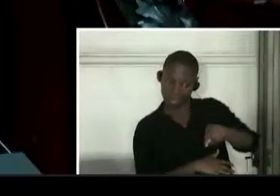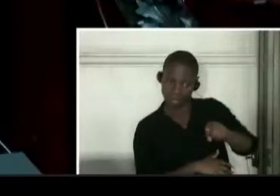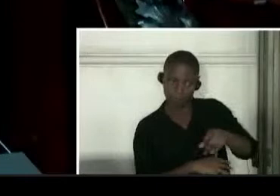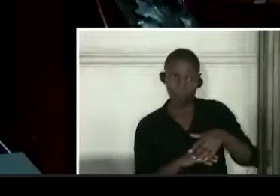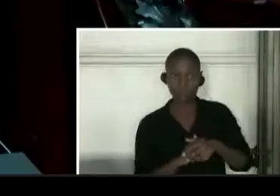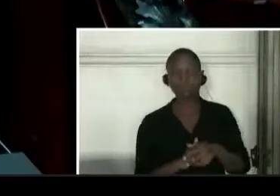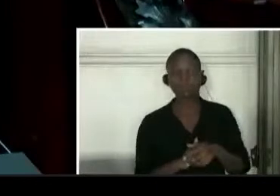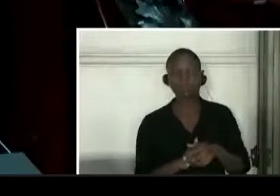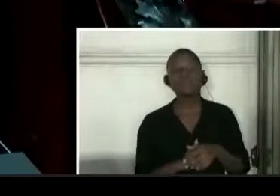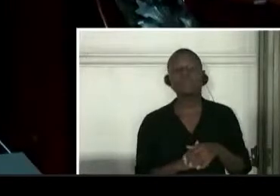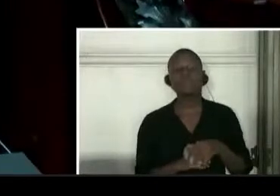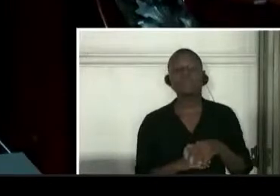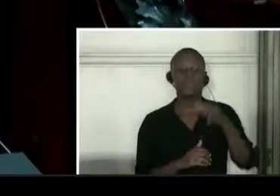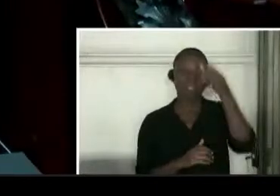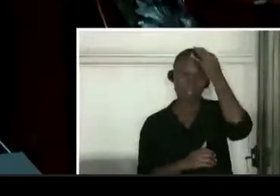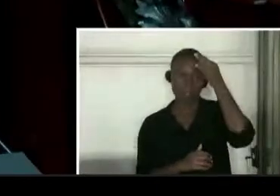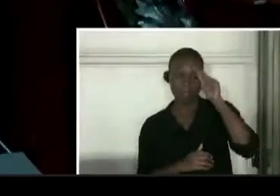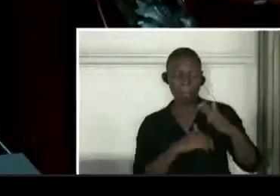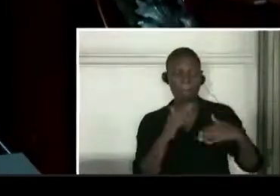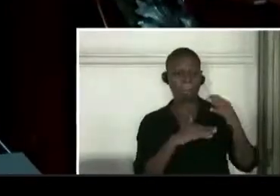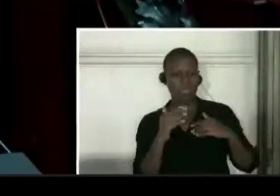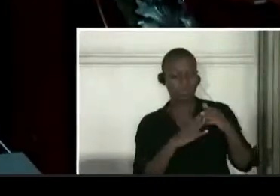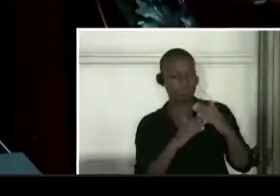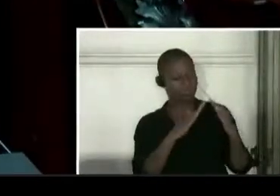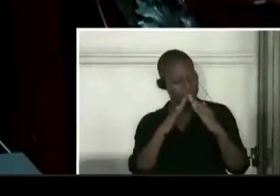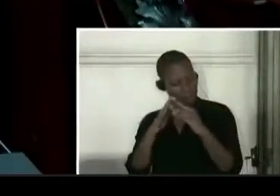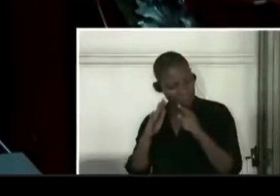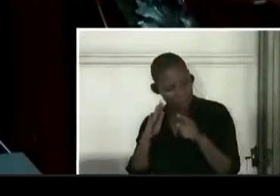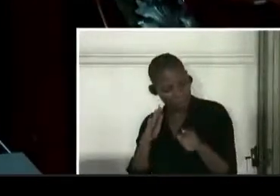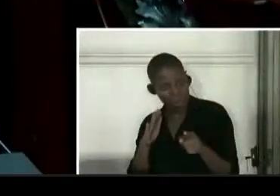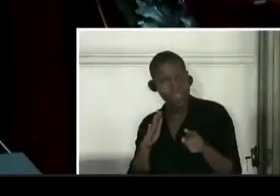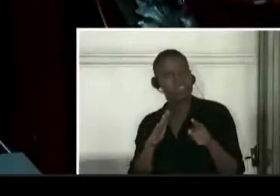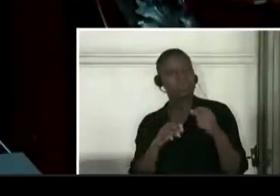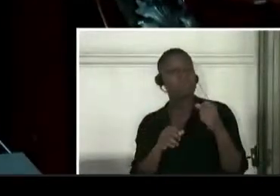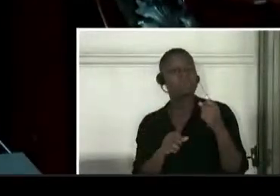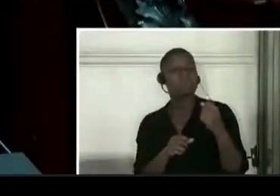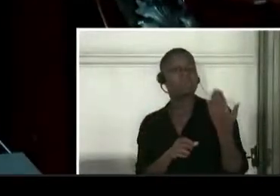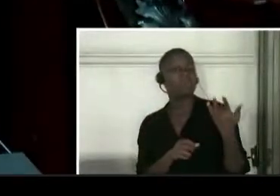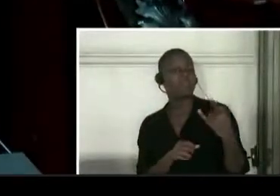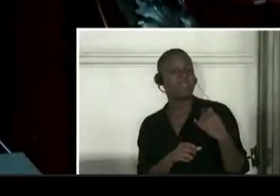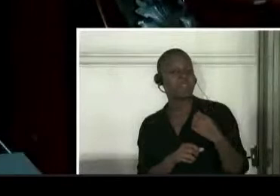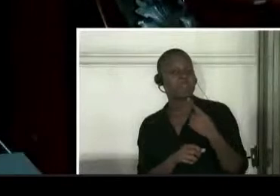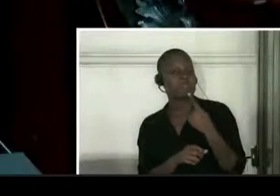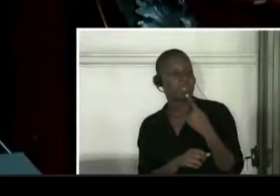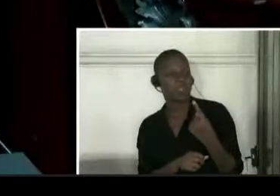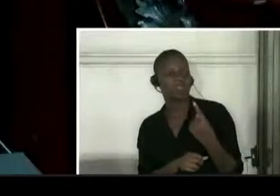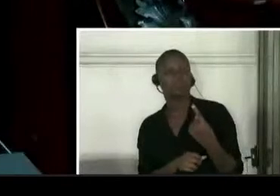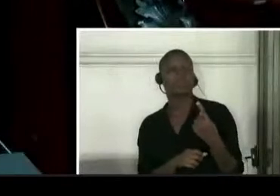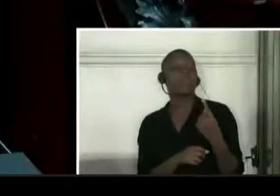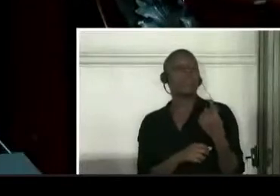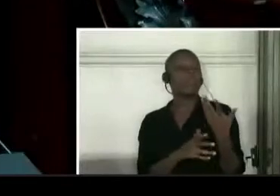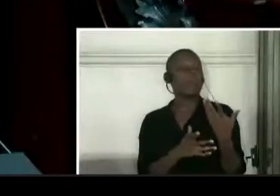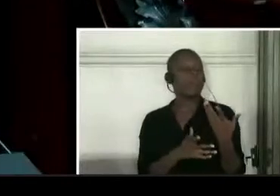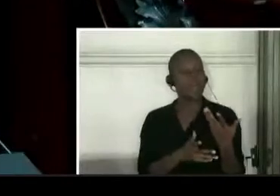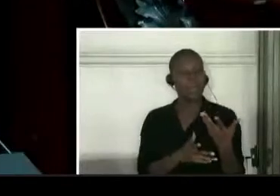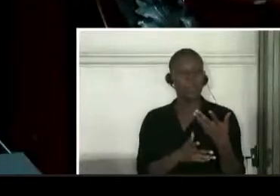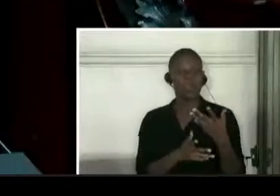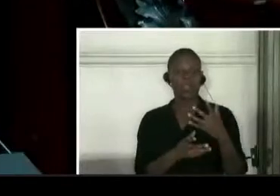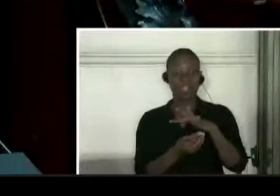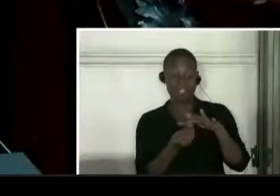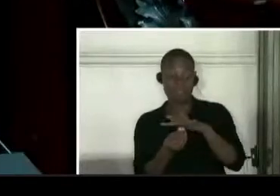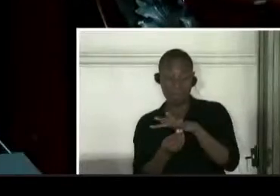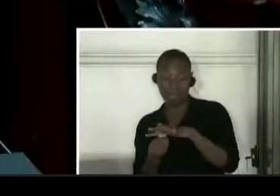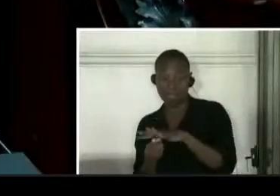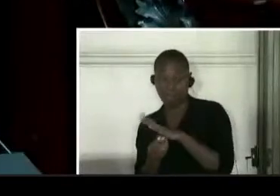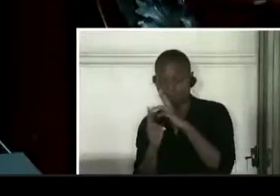units. Lolu hlelo uhulumeni alwenzayo kwakuthi iqinisekise ukuthi ubuyisa isithunzi semndeni. Nakhona